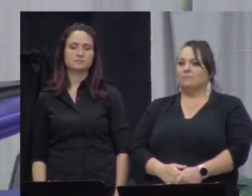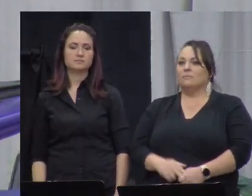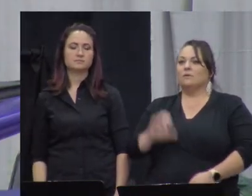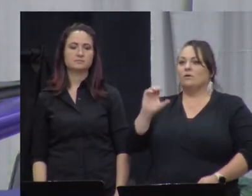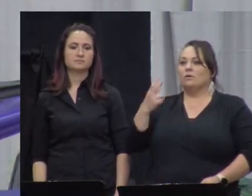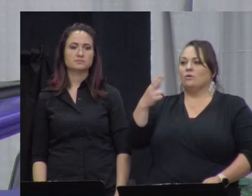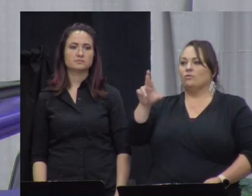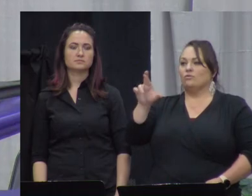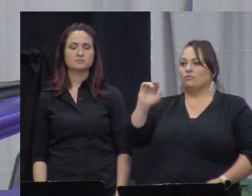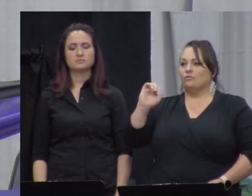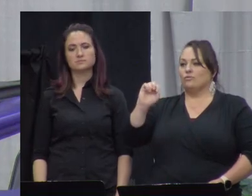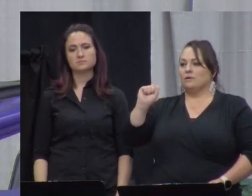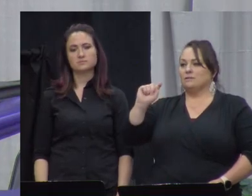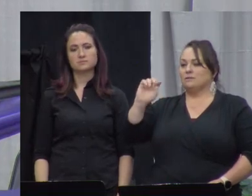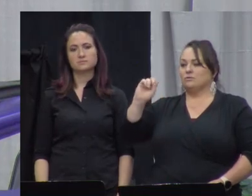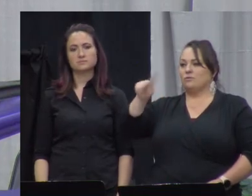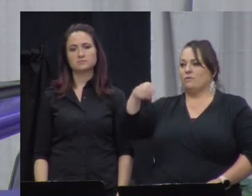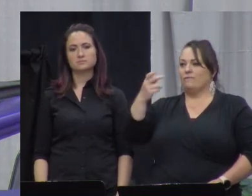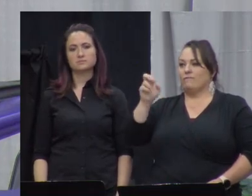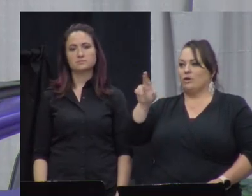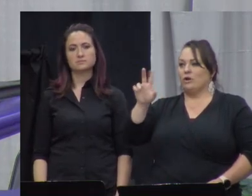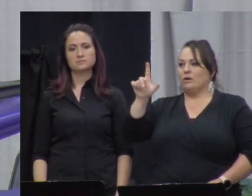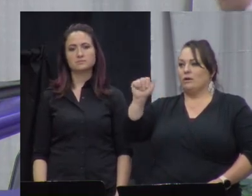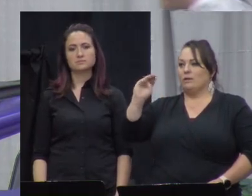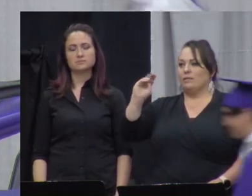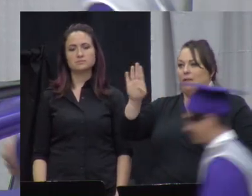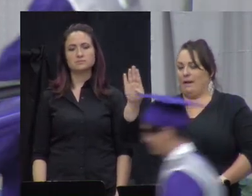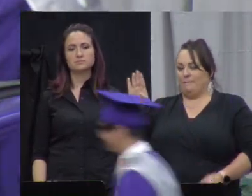Christopher Lamb.